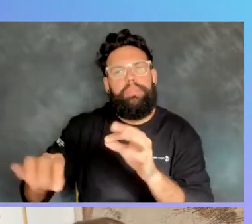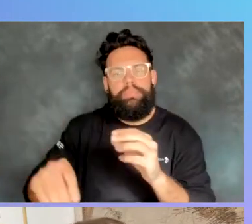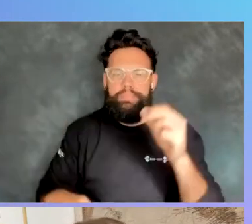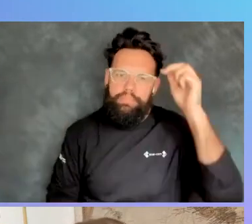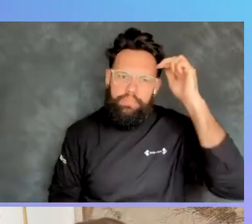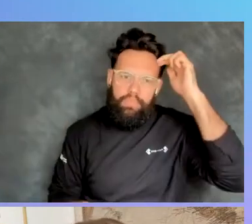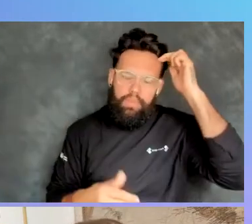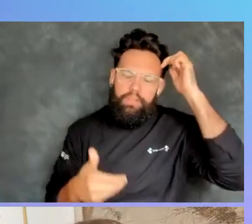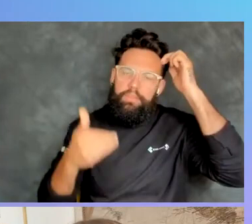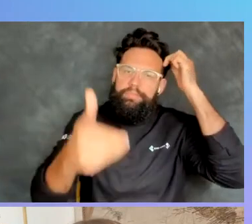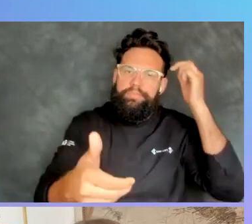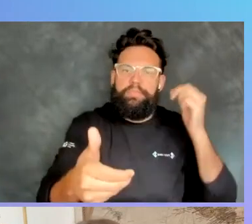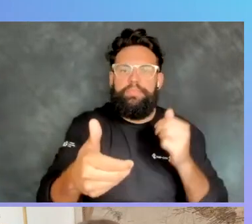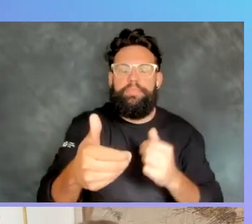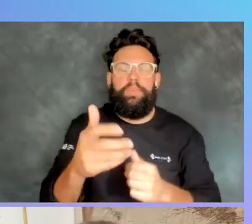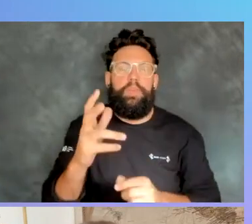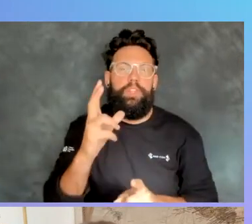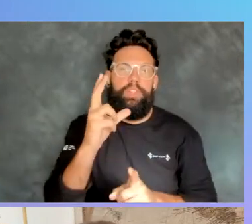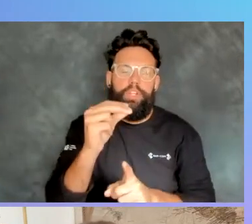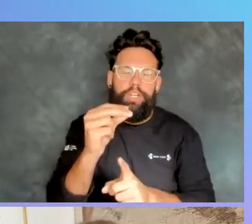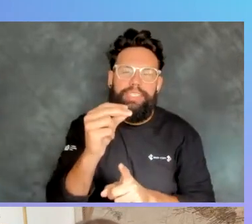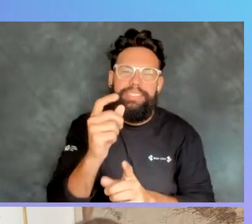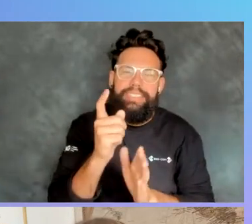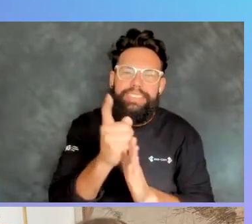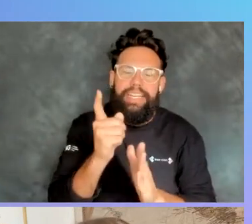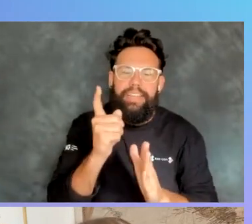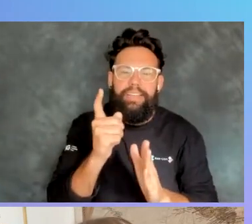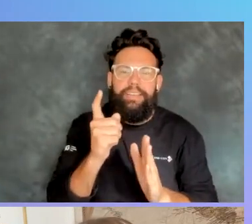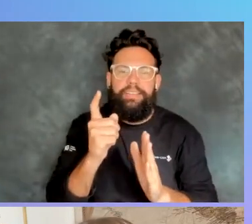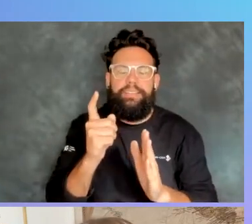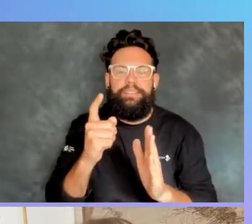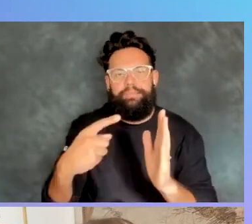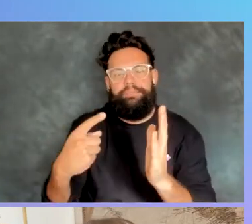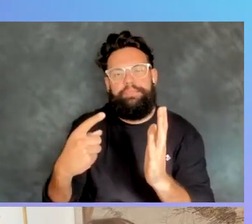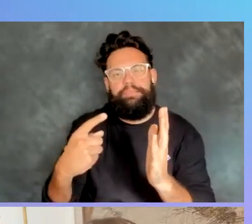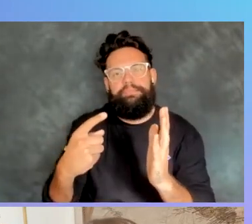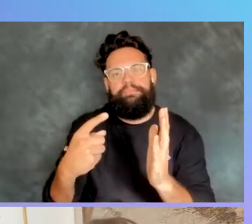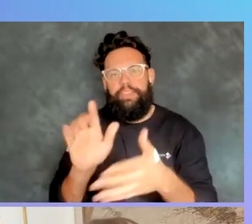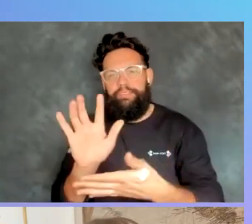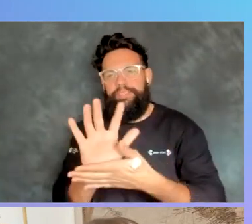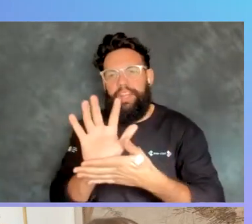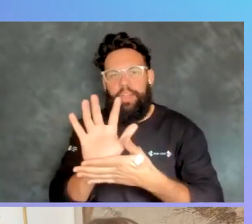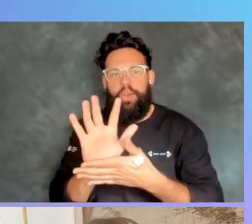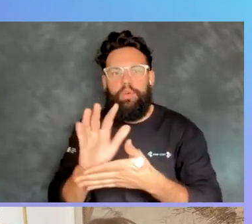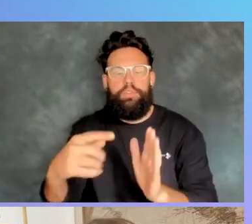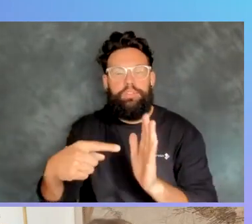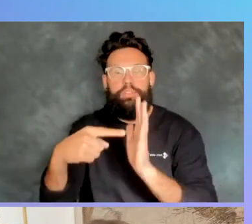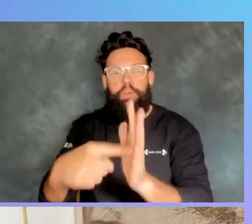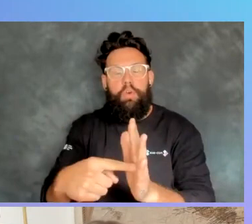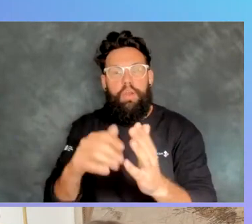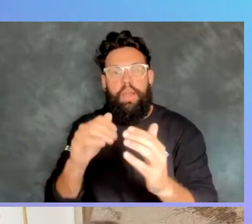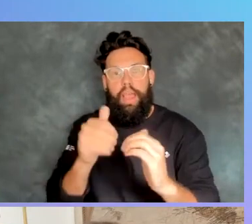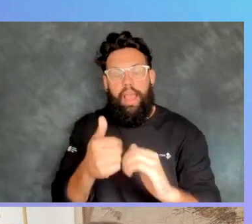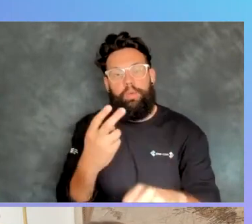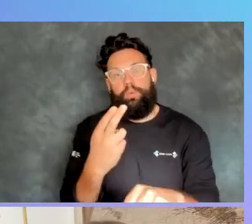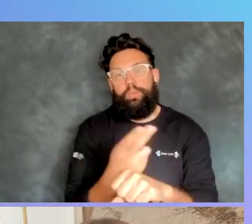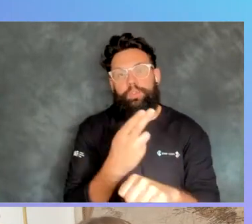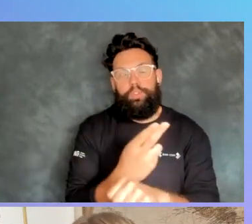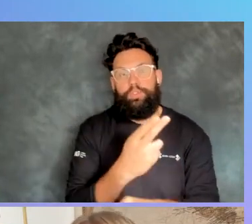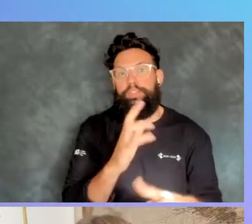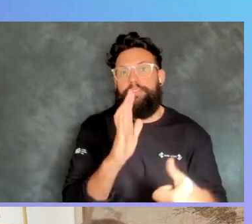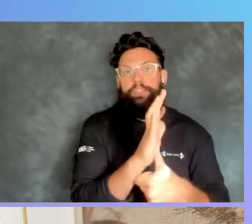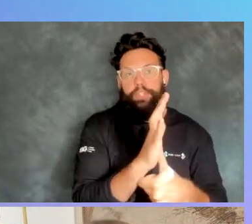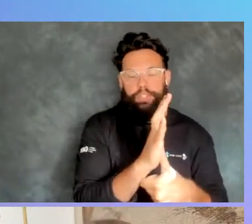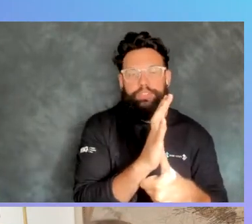30-second demo video, which shows the usability of the original file of the schematic from the class website. In the video, there's